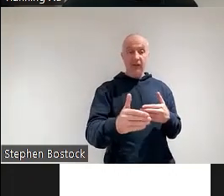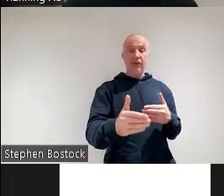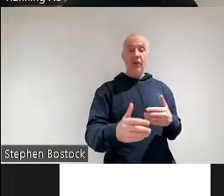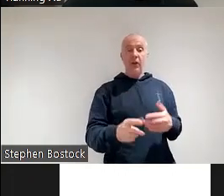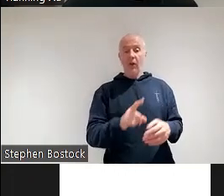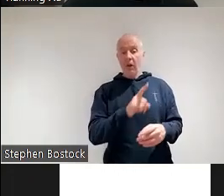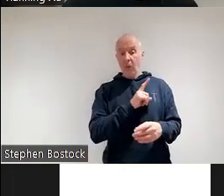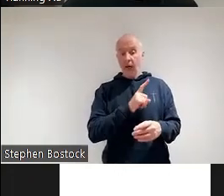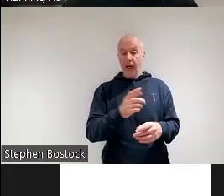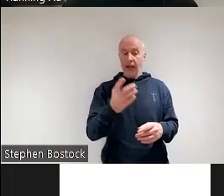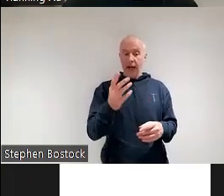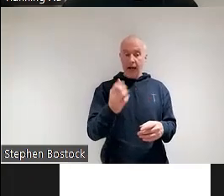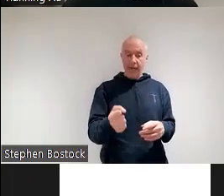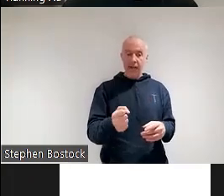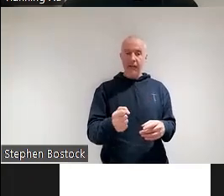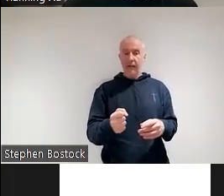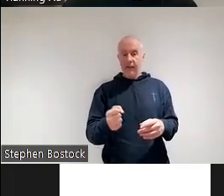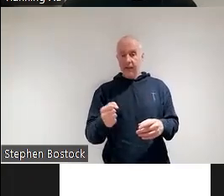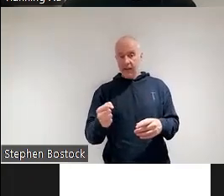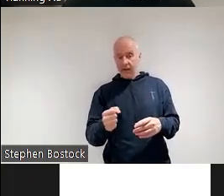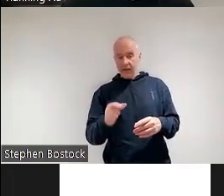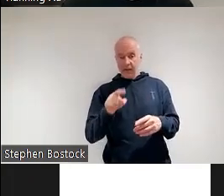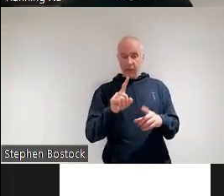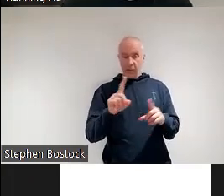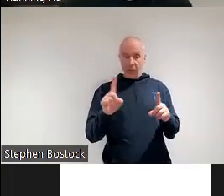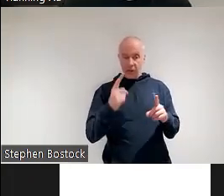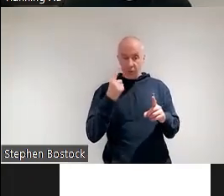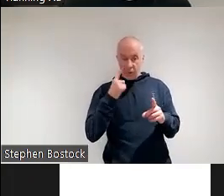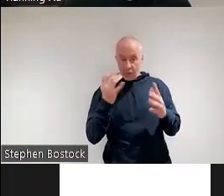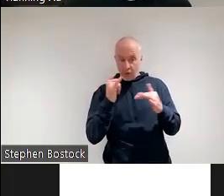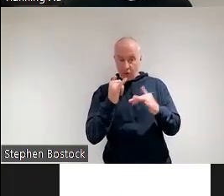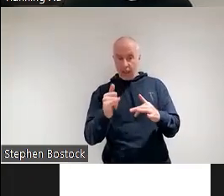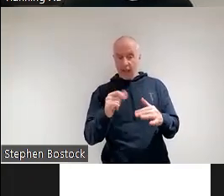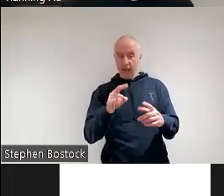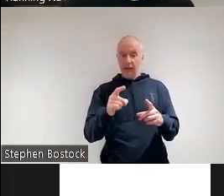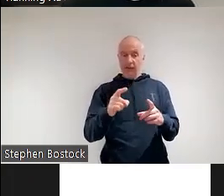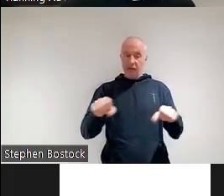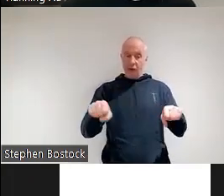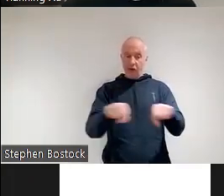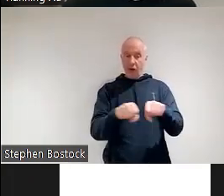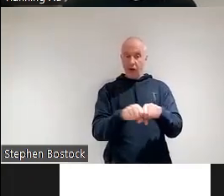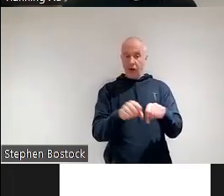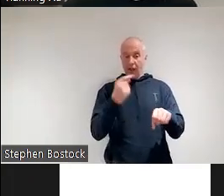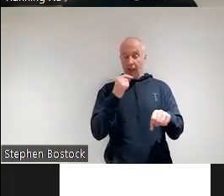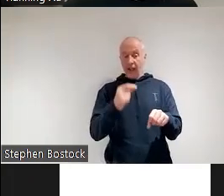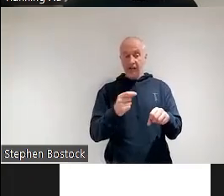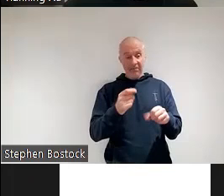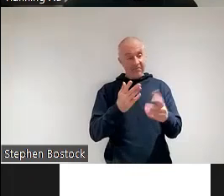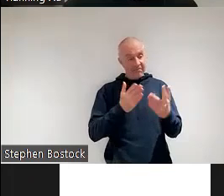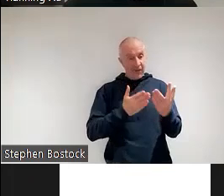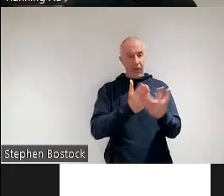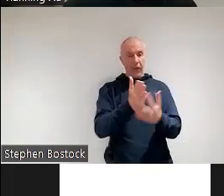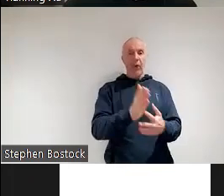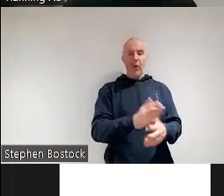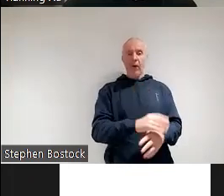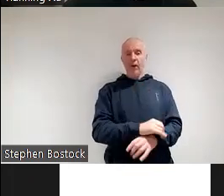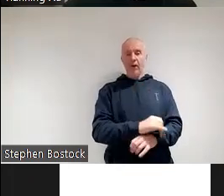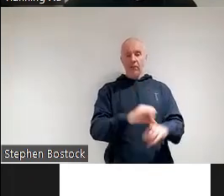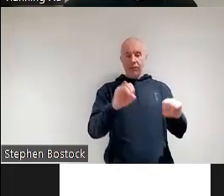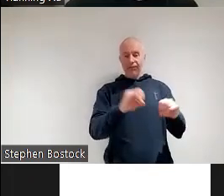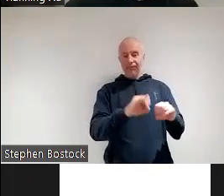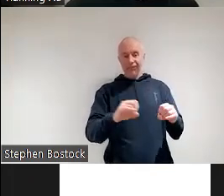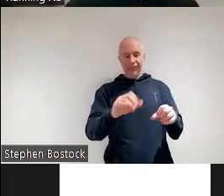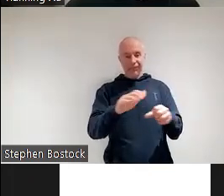this facility, the reason why they have the facility is to actually check whether the charger is able to survive all different sorts of crucial conditions once